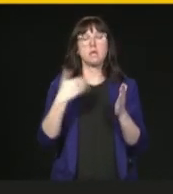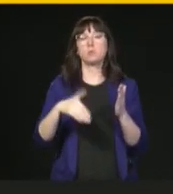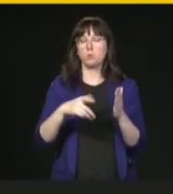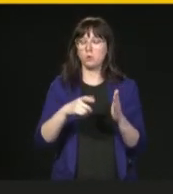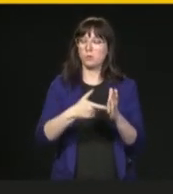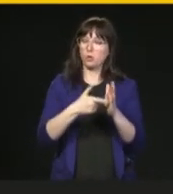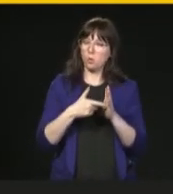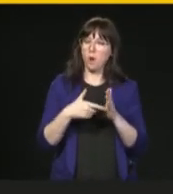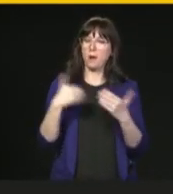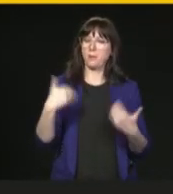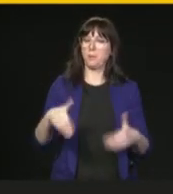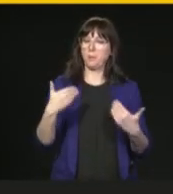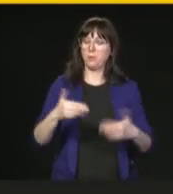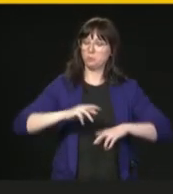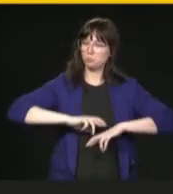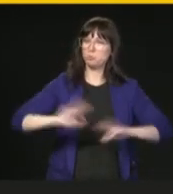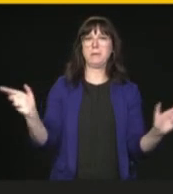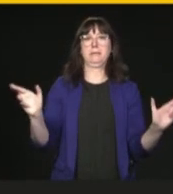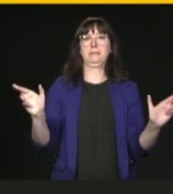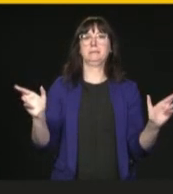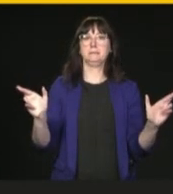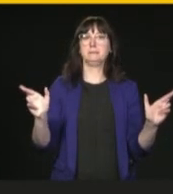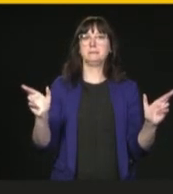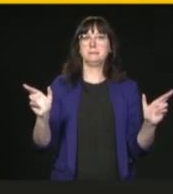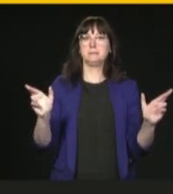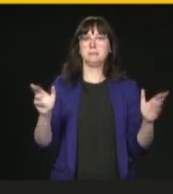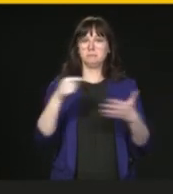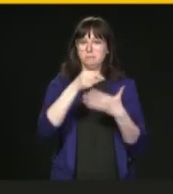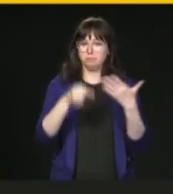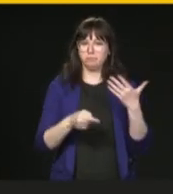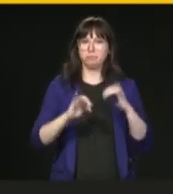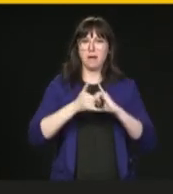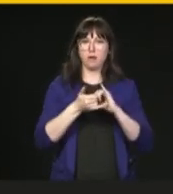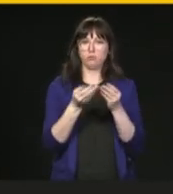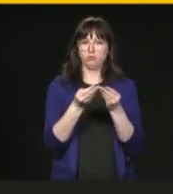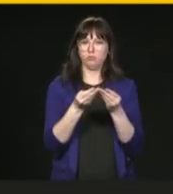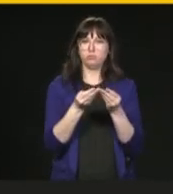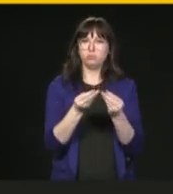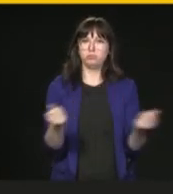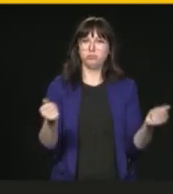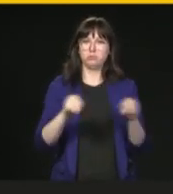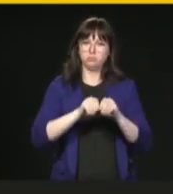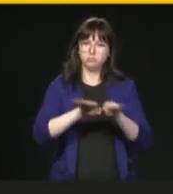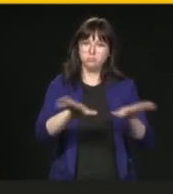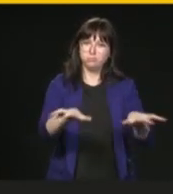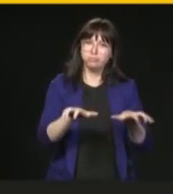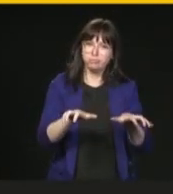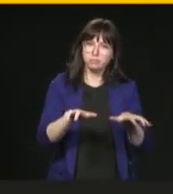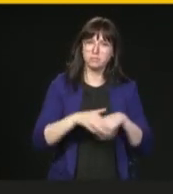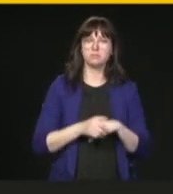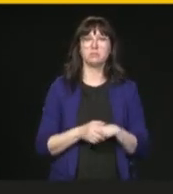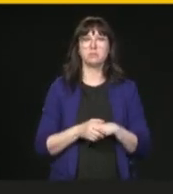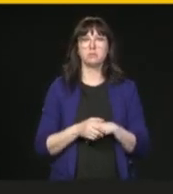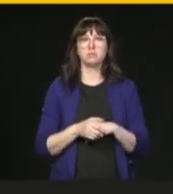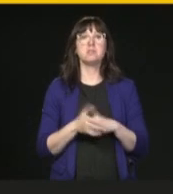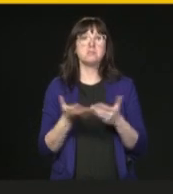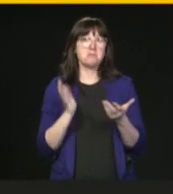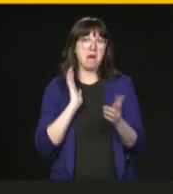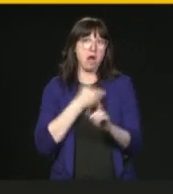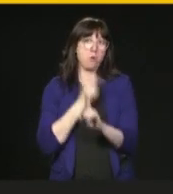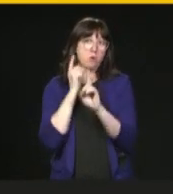extraordinary measures in order to respond to this crisis. We wanted to give the government the